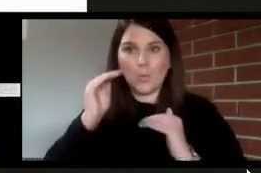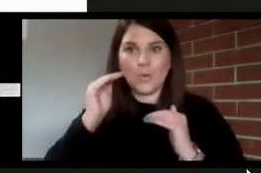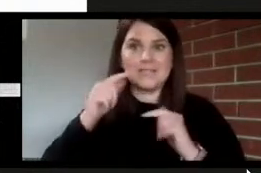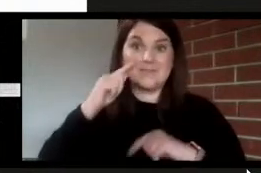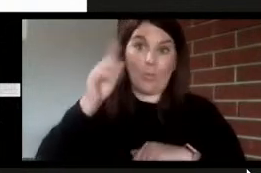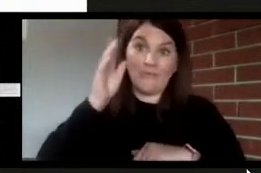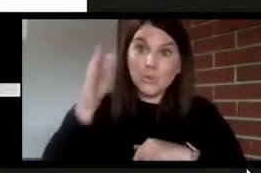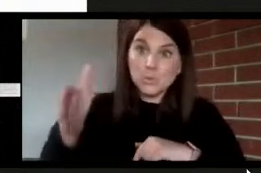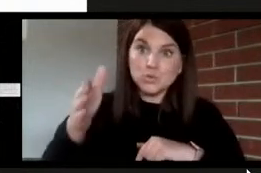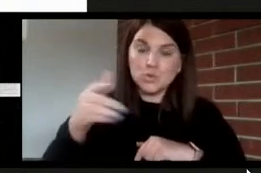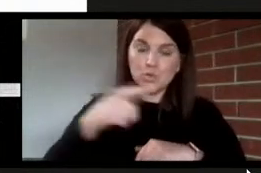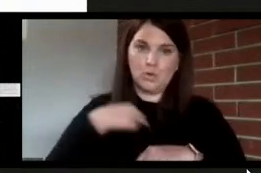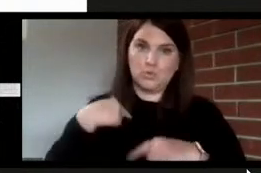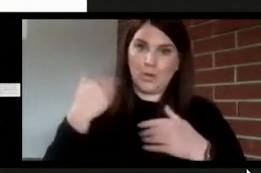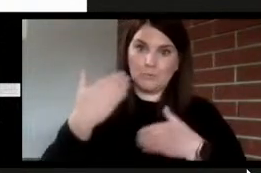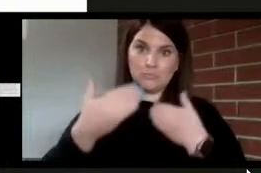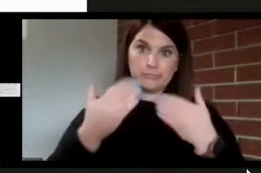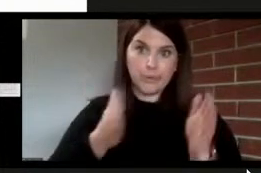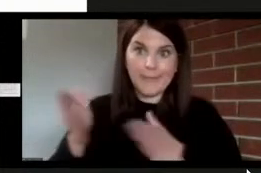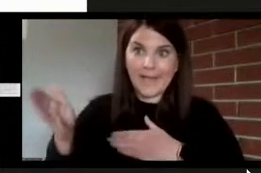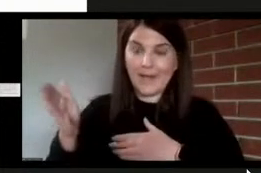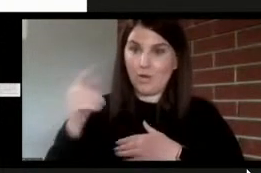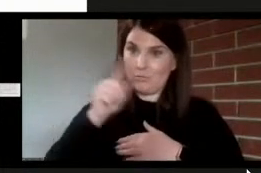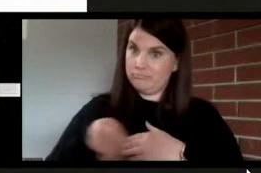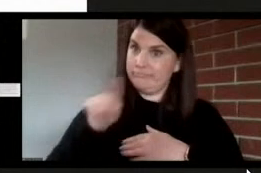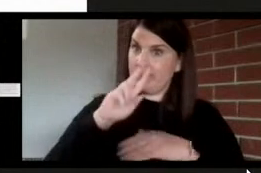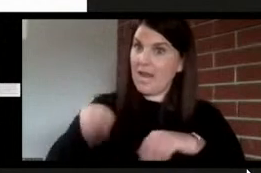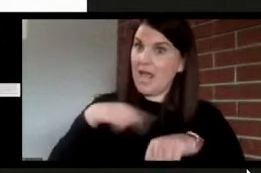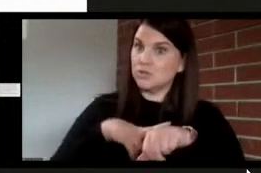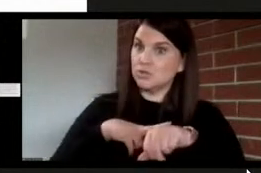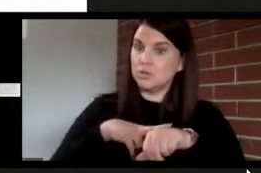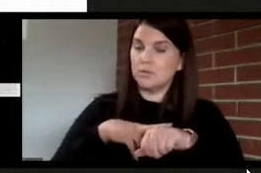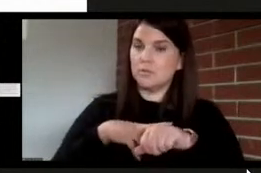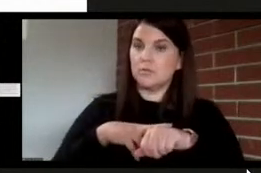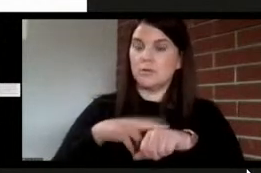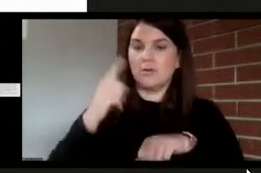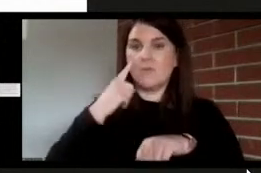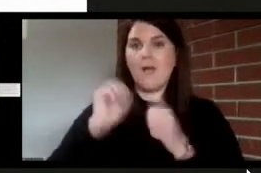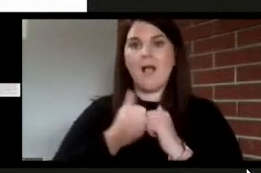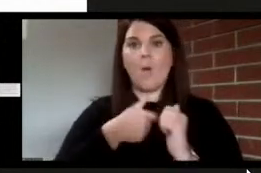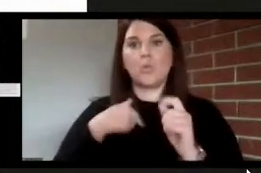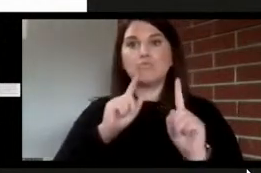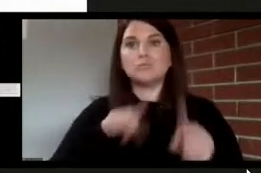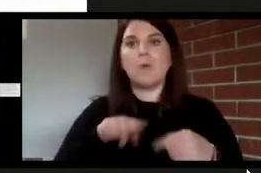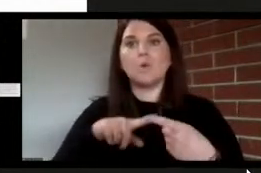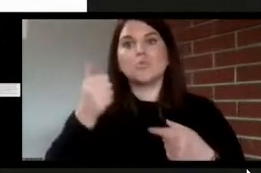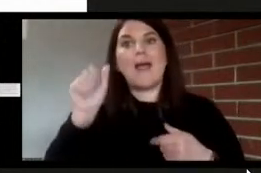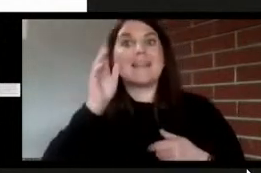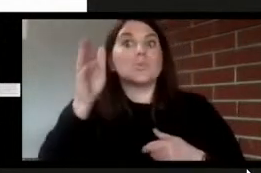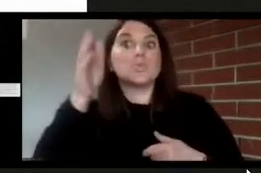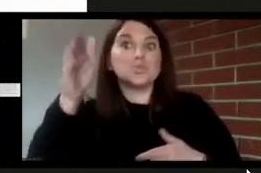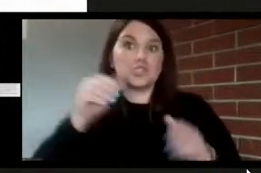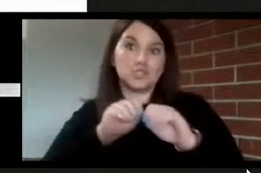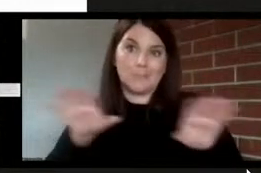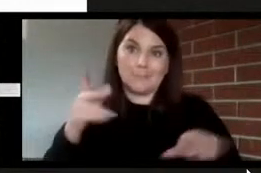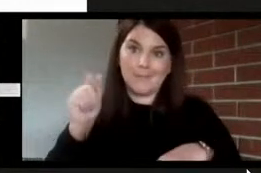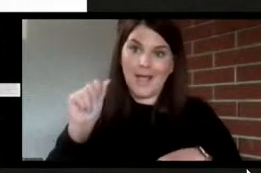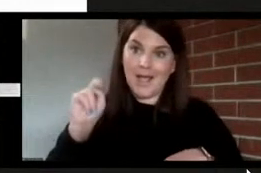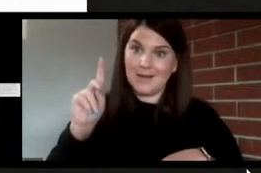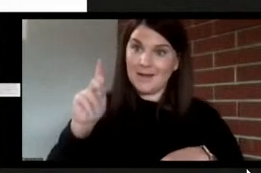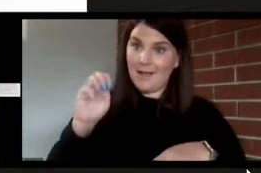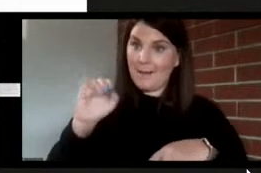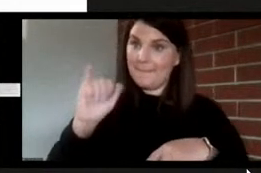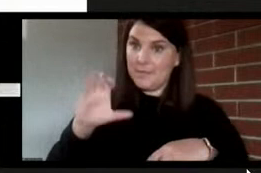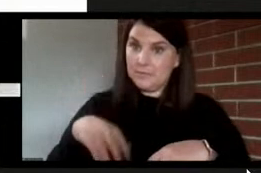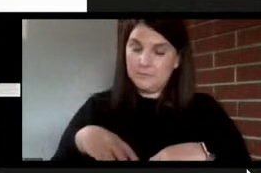future as we prepare the nation in terms of responding to any future pandemic. There are